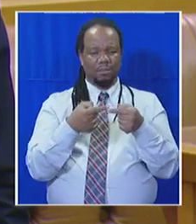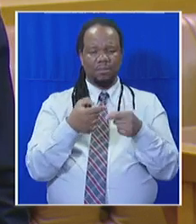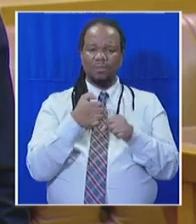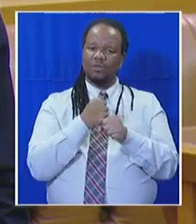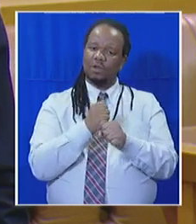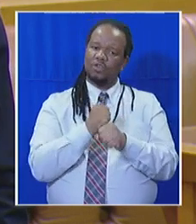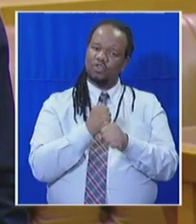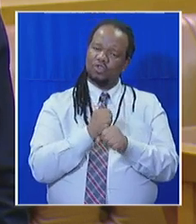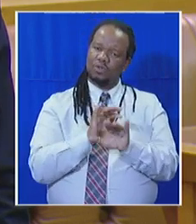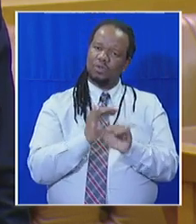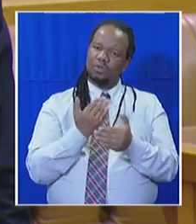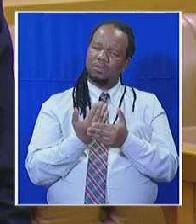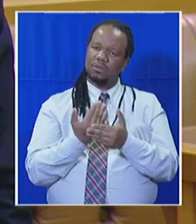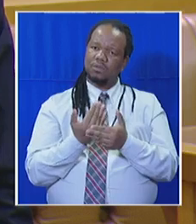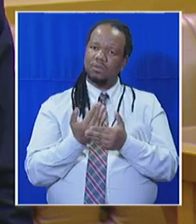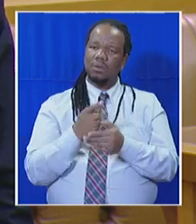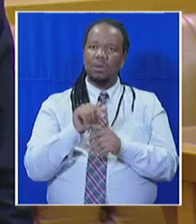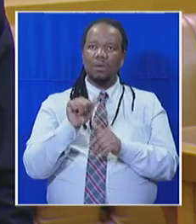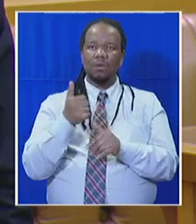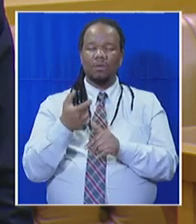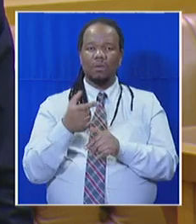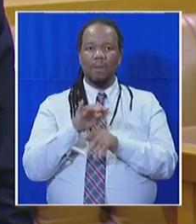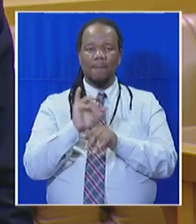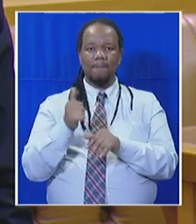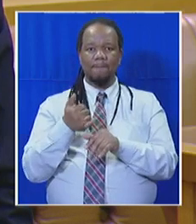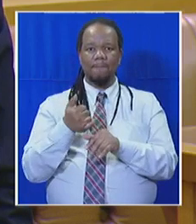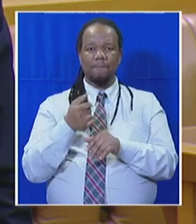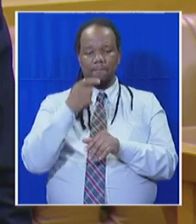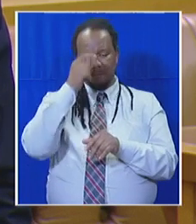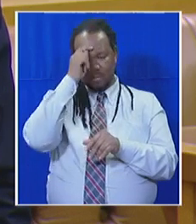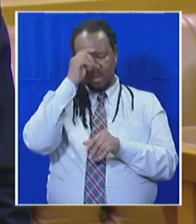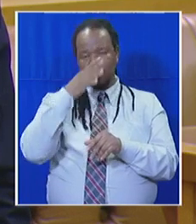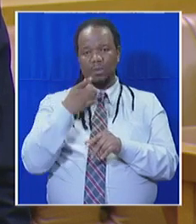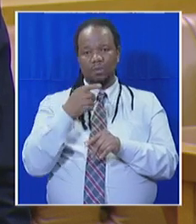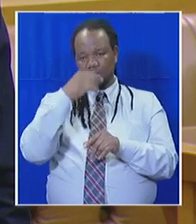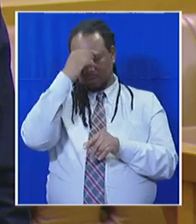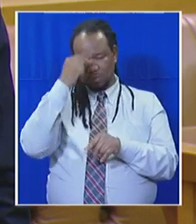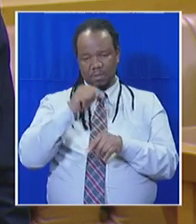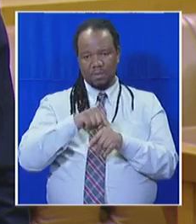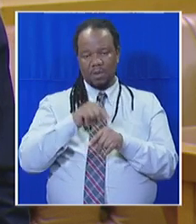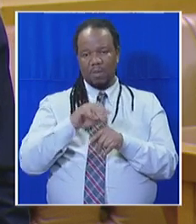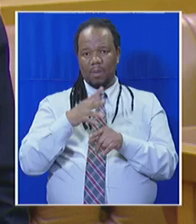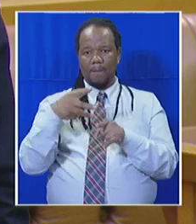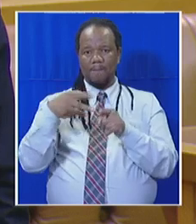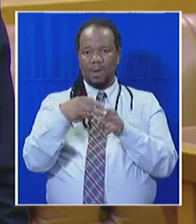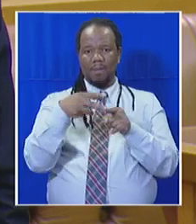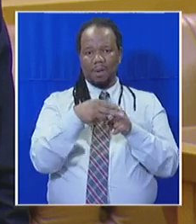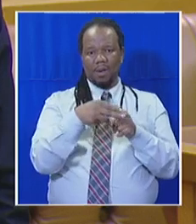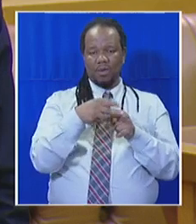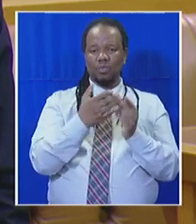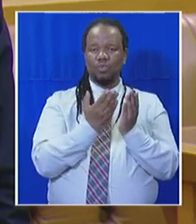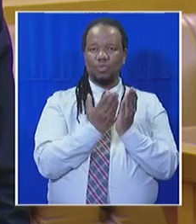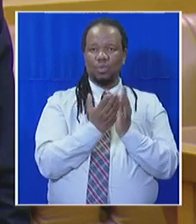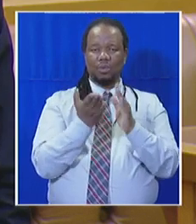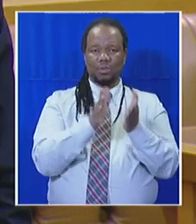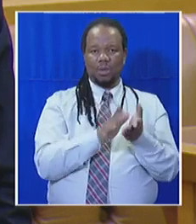prevent the possible deaths of initiates over the summer season at initiation schools around the country, together with the